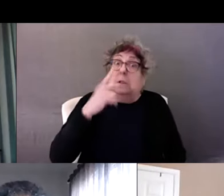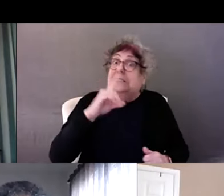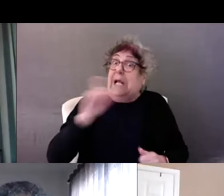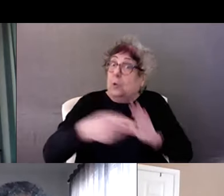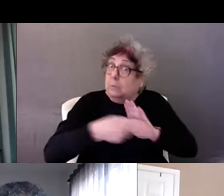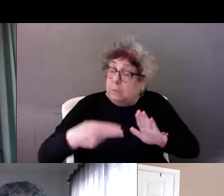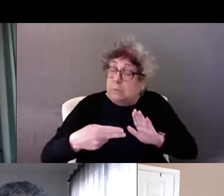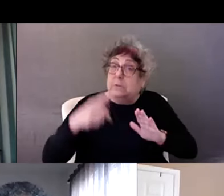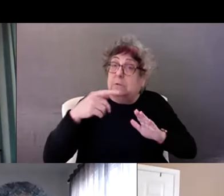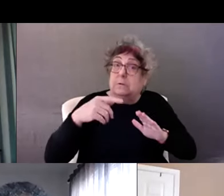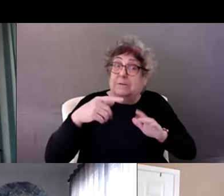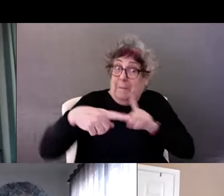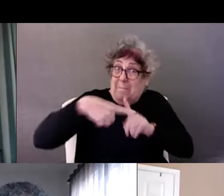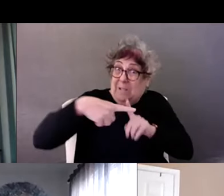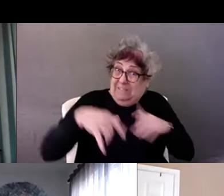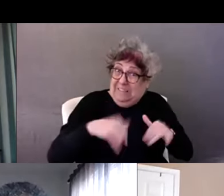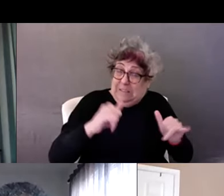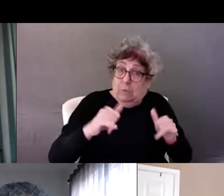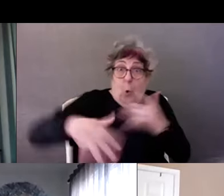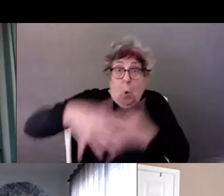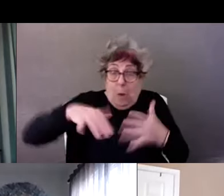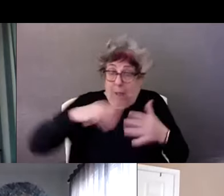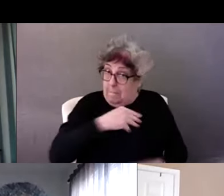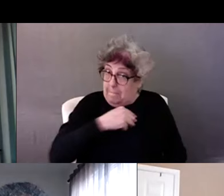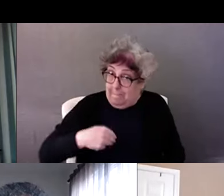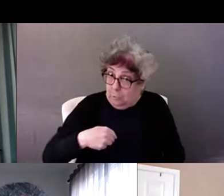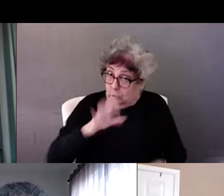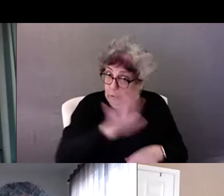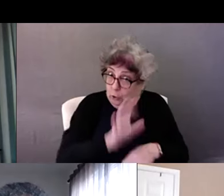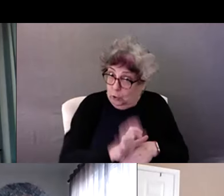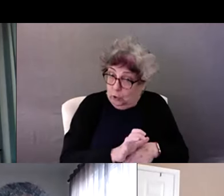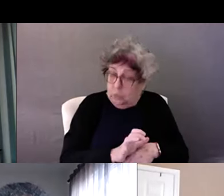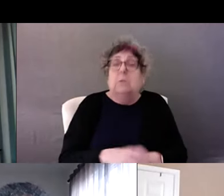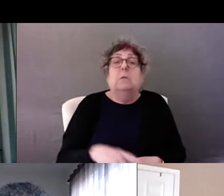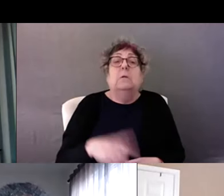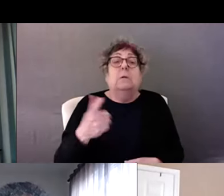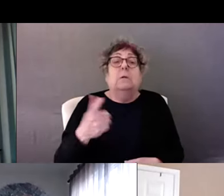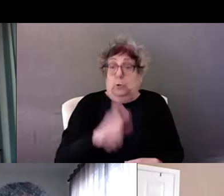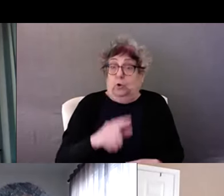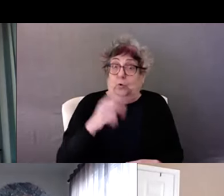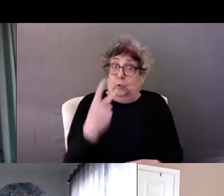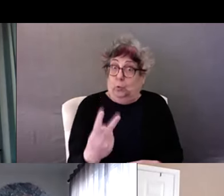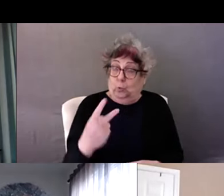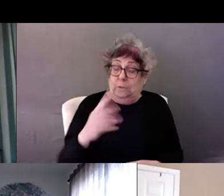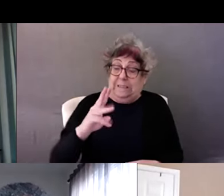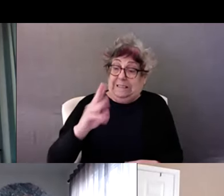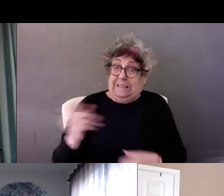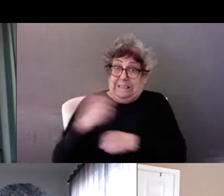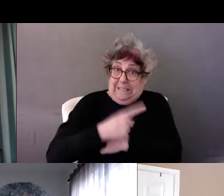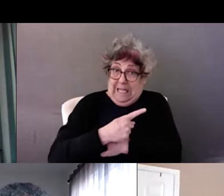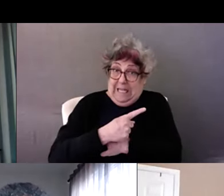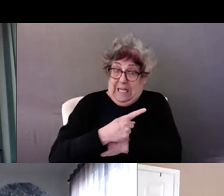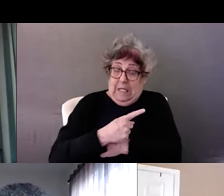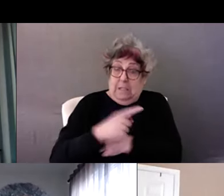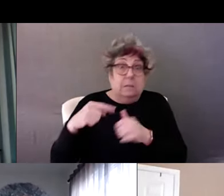members? And question number two, if we're out of that, if we're in the 16th day still showing positive, can we take the vaccine